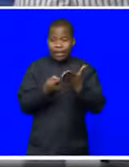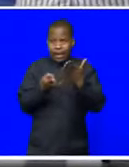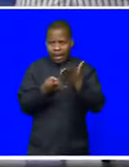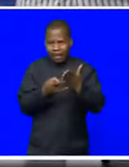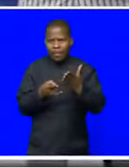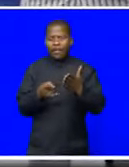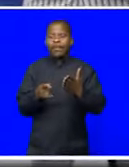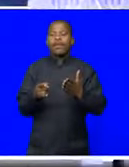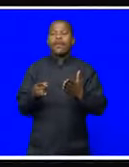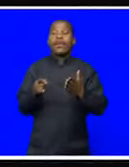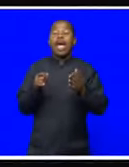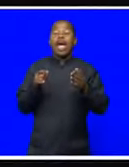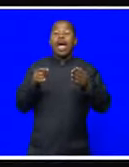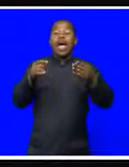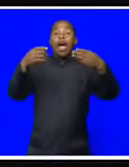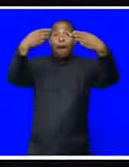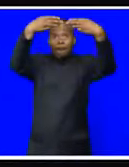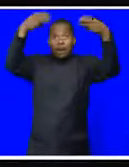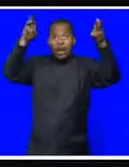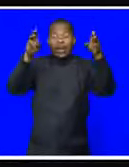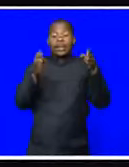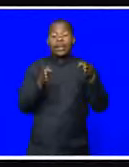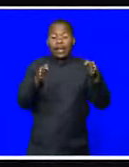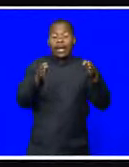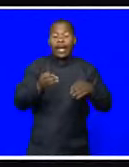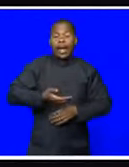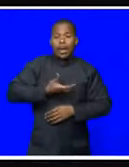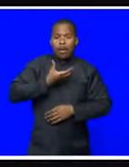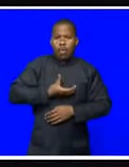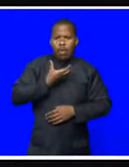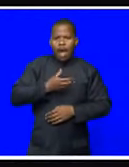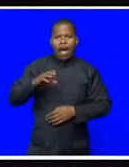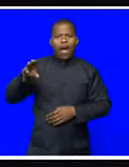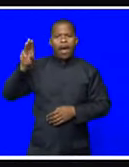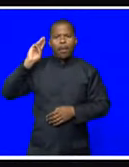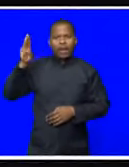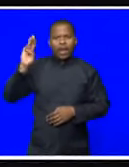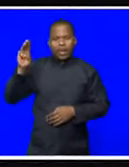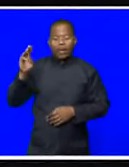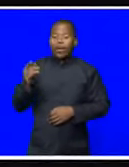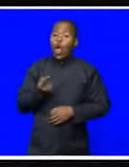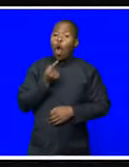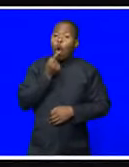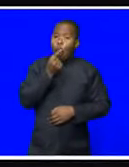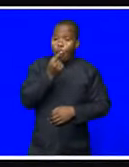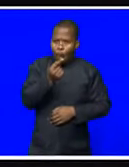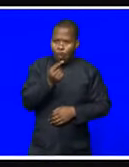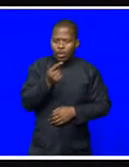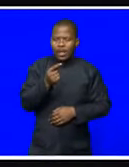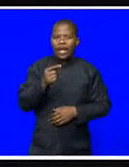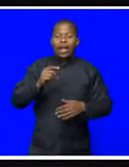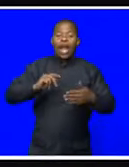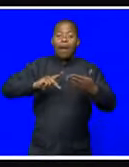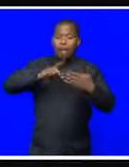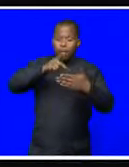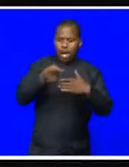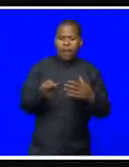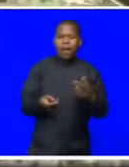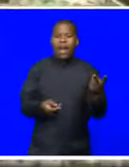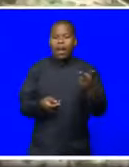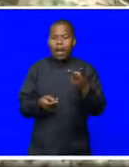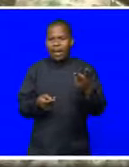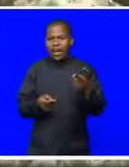launch, Senate President Lindiwe Dlamini said, "These two tools are indeed an interpretation of reviving the first world